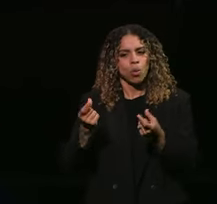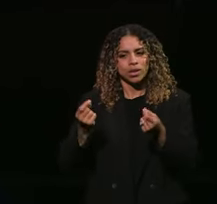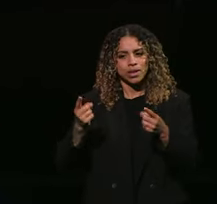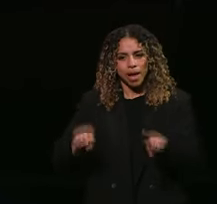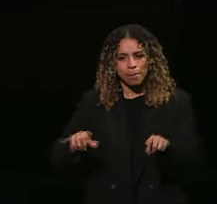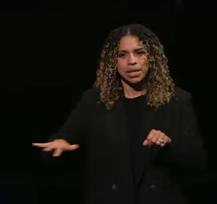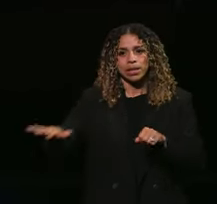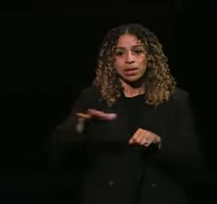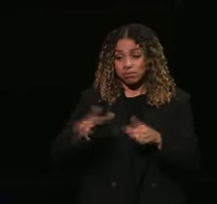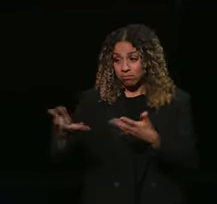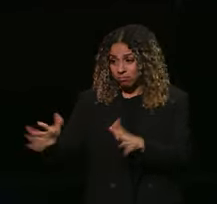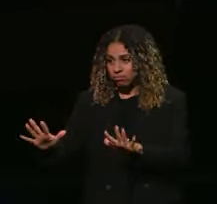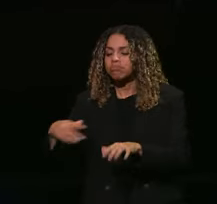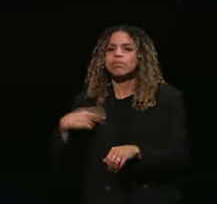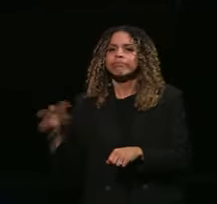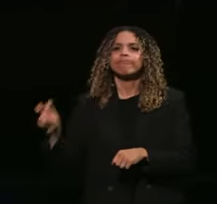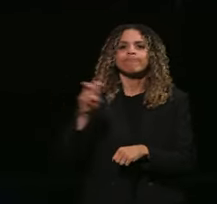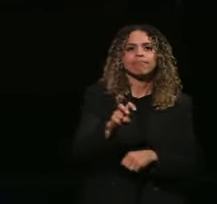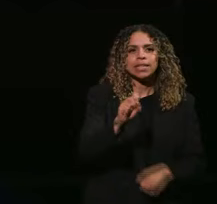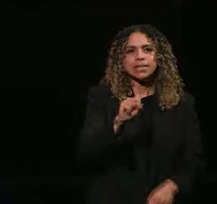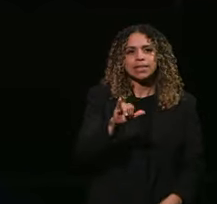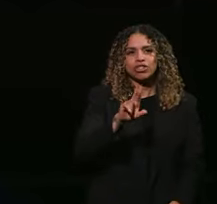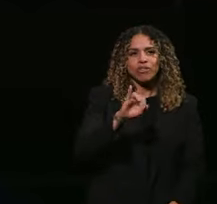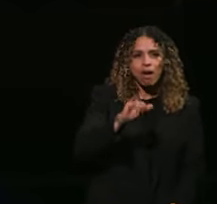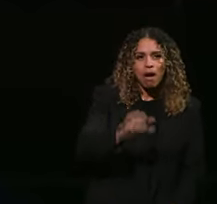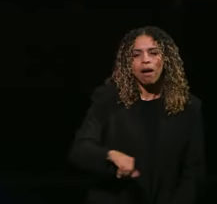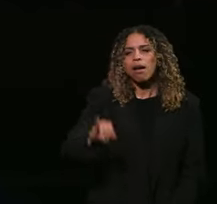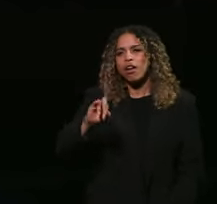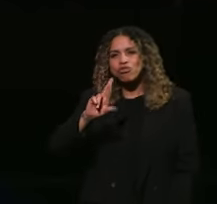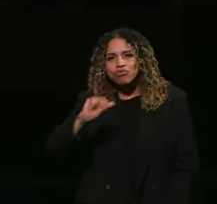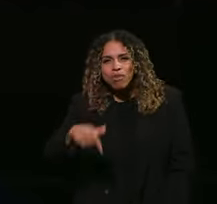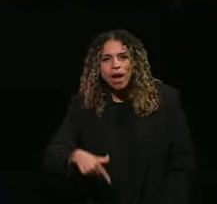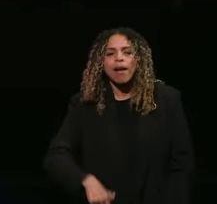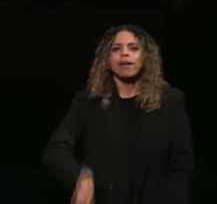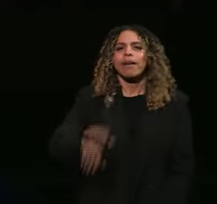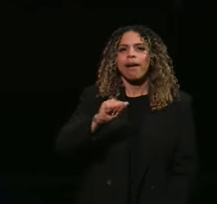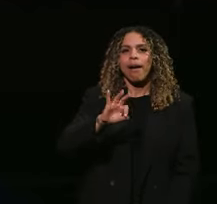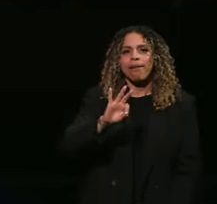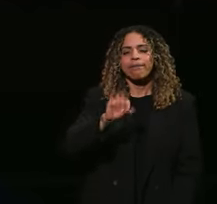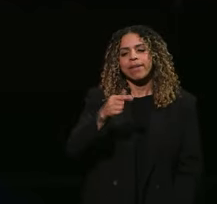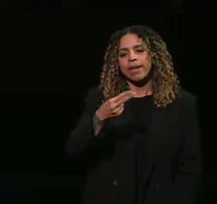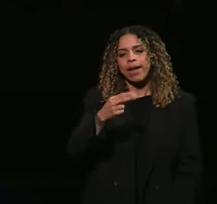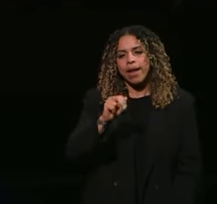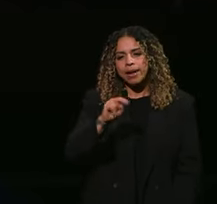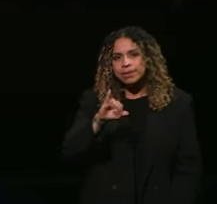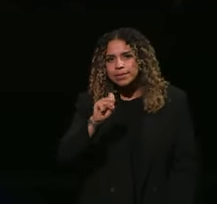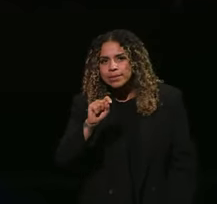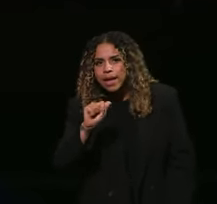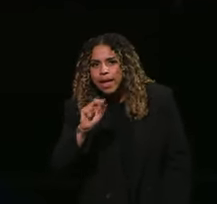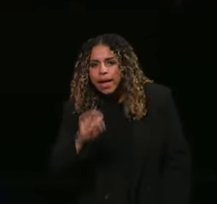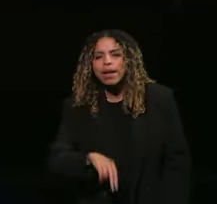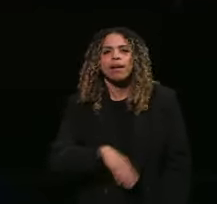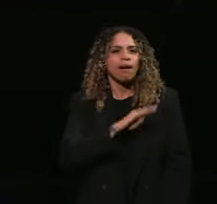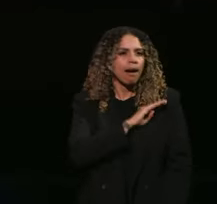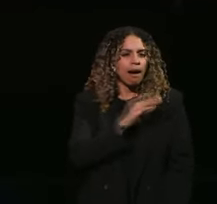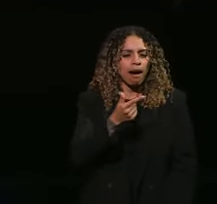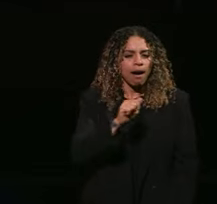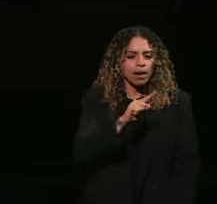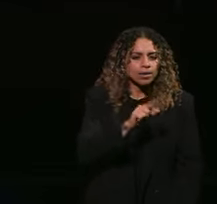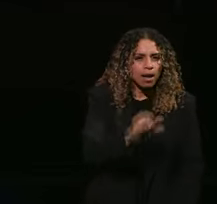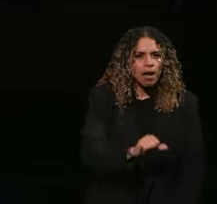to Syria and Iraq and Afghanistan and Gaza, Karabakh. And I would say